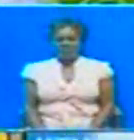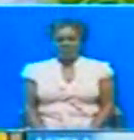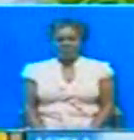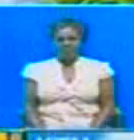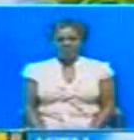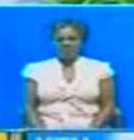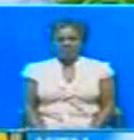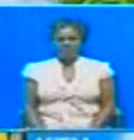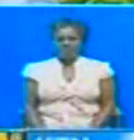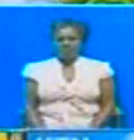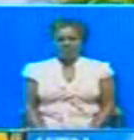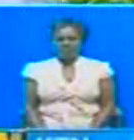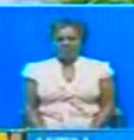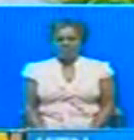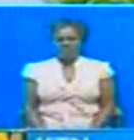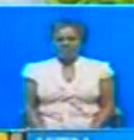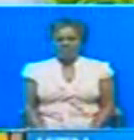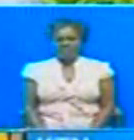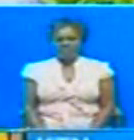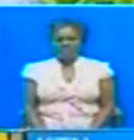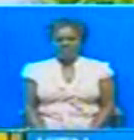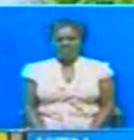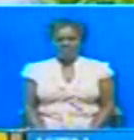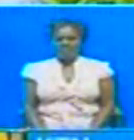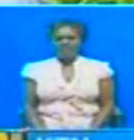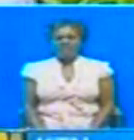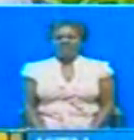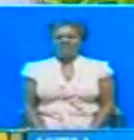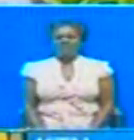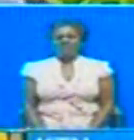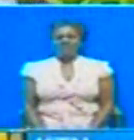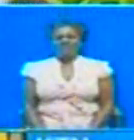Uganda is hosting the ba-ba-ba-ba-ba-ba-ba. And also...